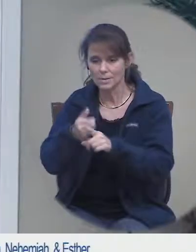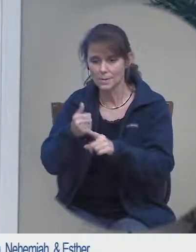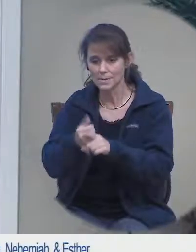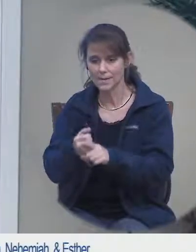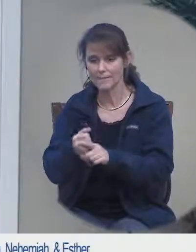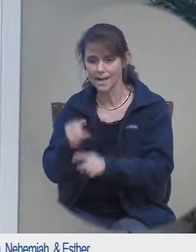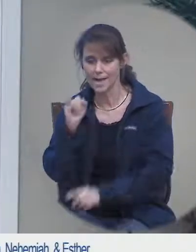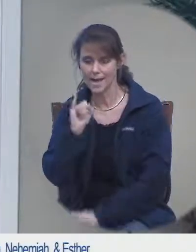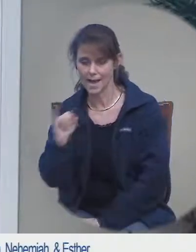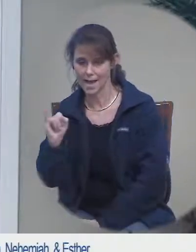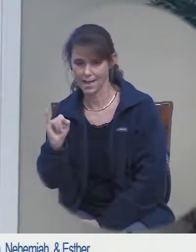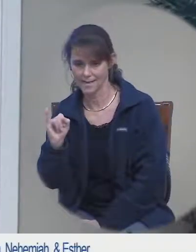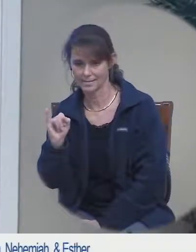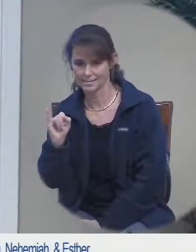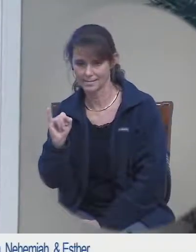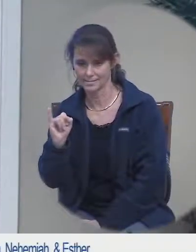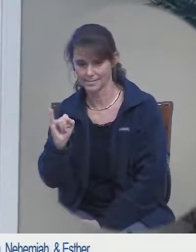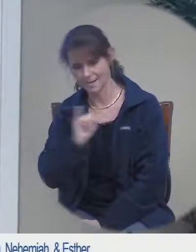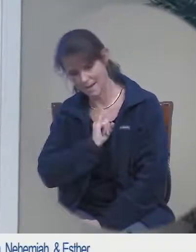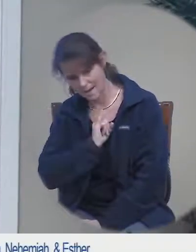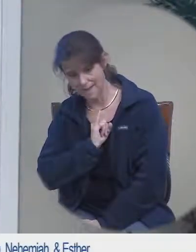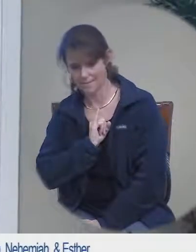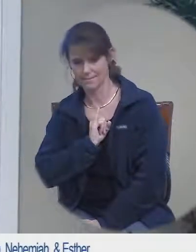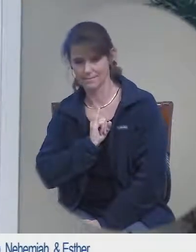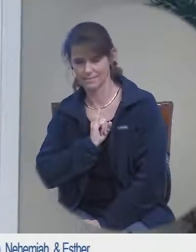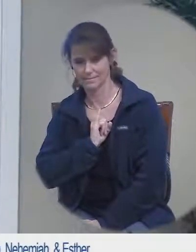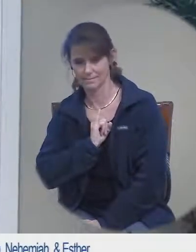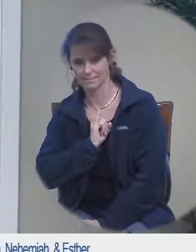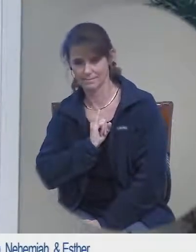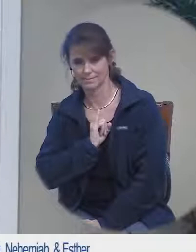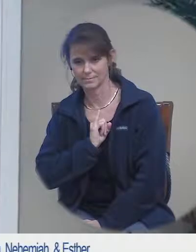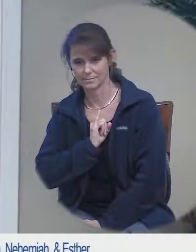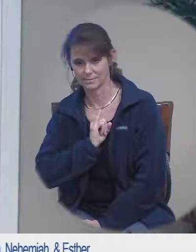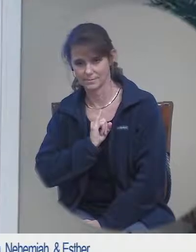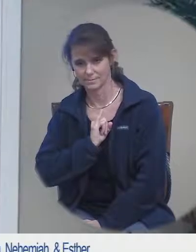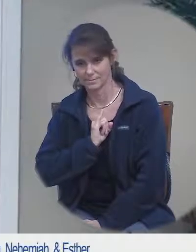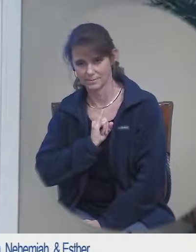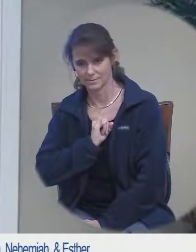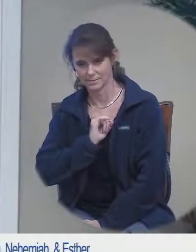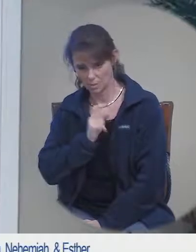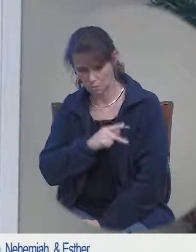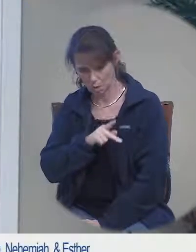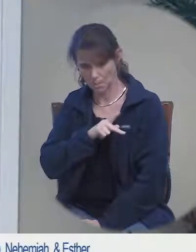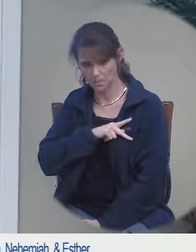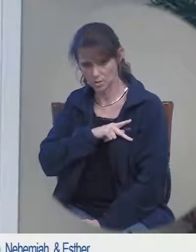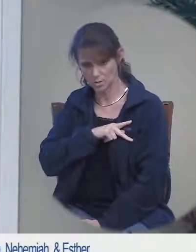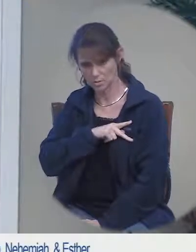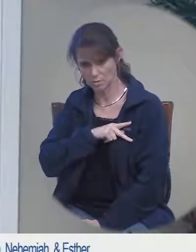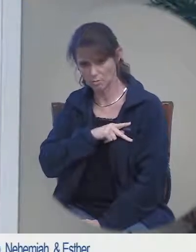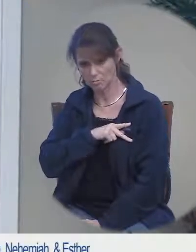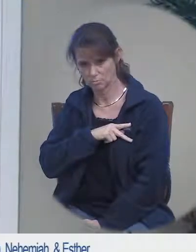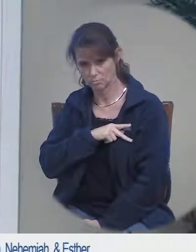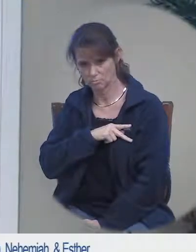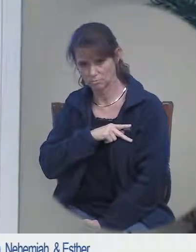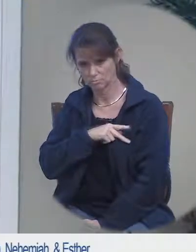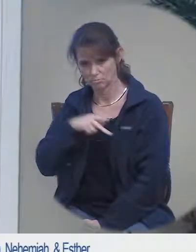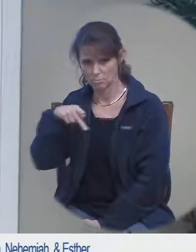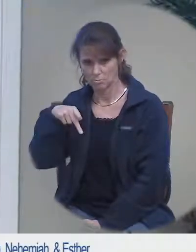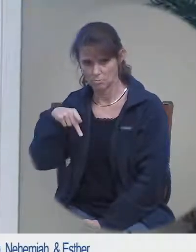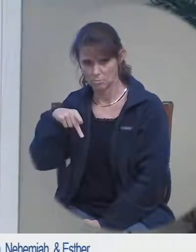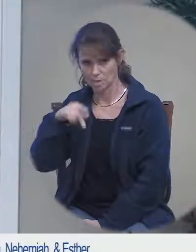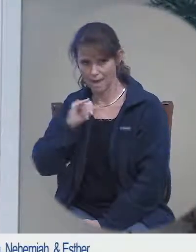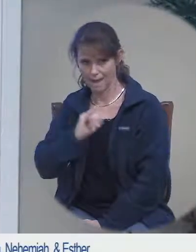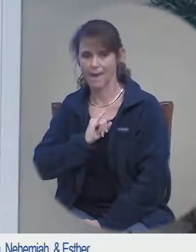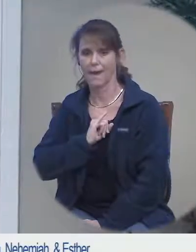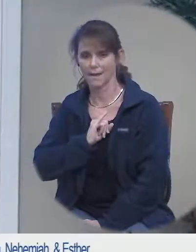a lot of people speculate why that is the case. They say, well, some of this is from his own personal memoirs. Some of this is